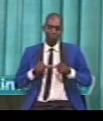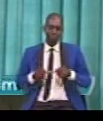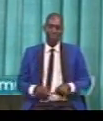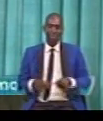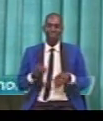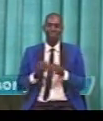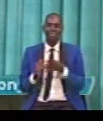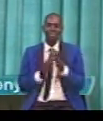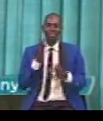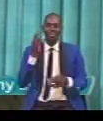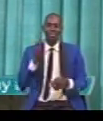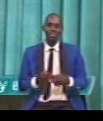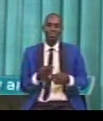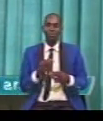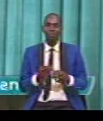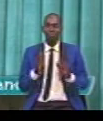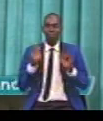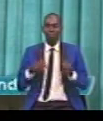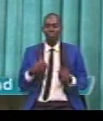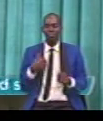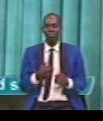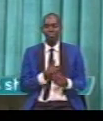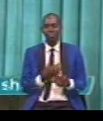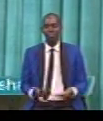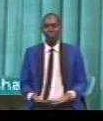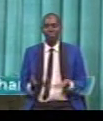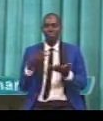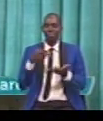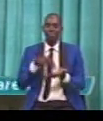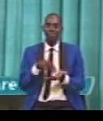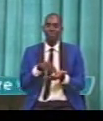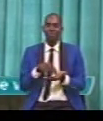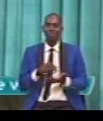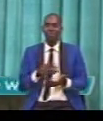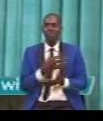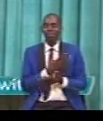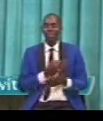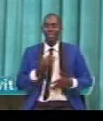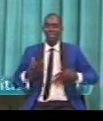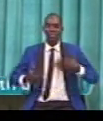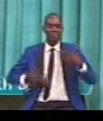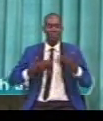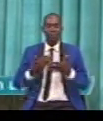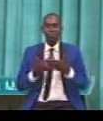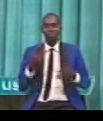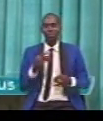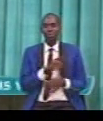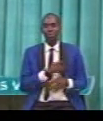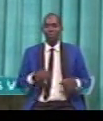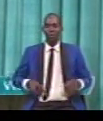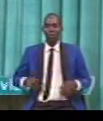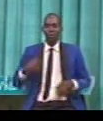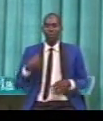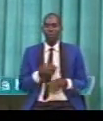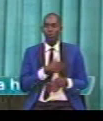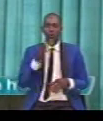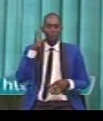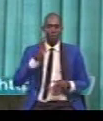name. Can we all rise up and rejoice before the Lord? We're going to sing